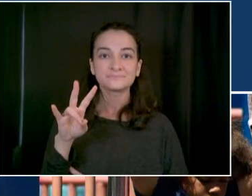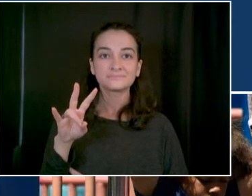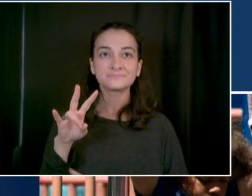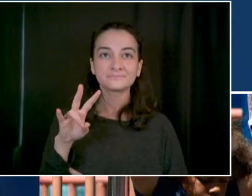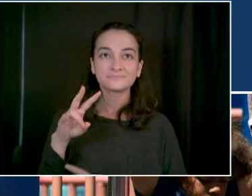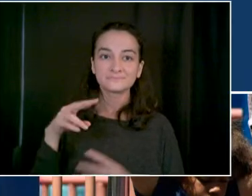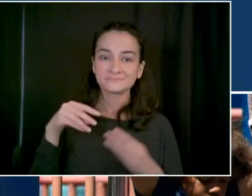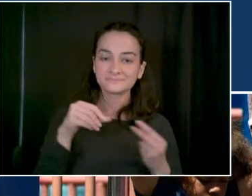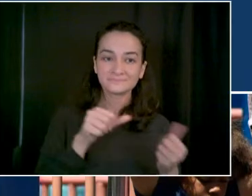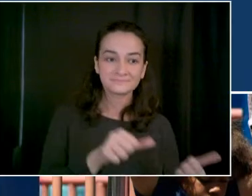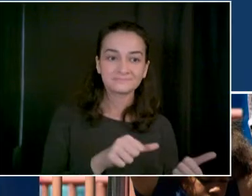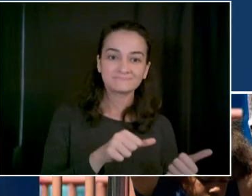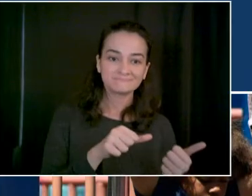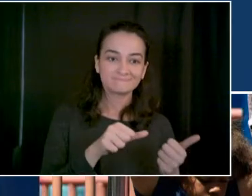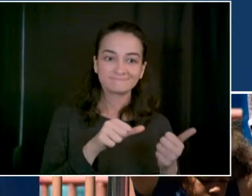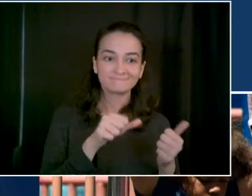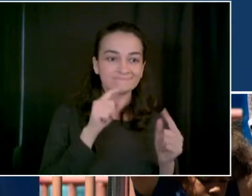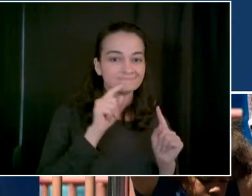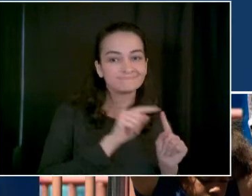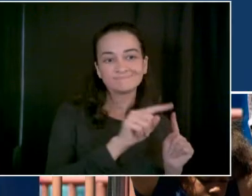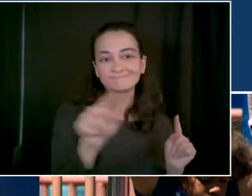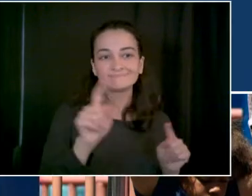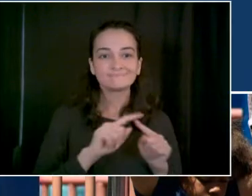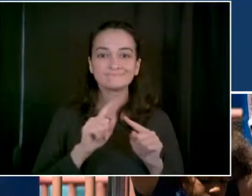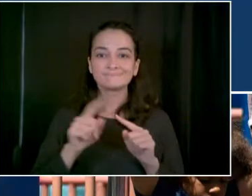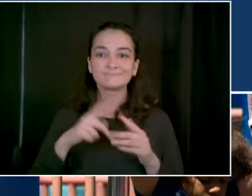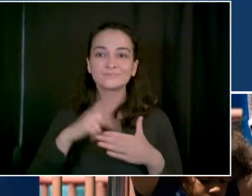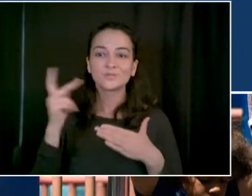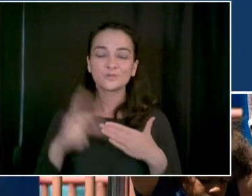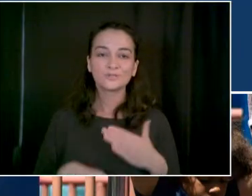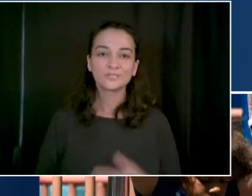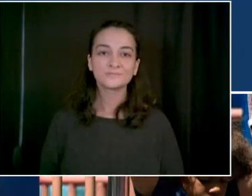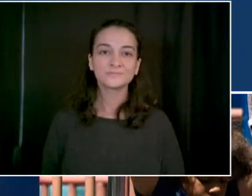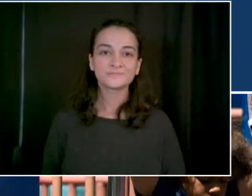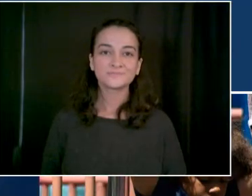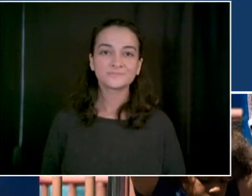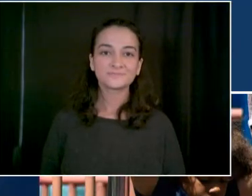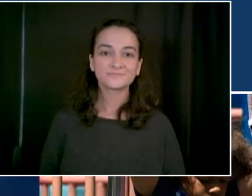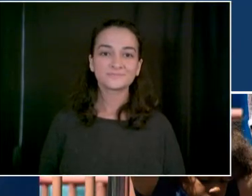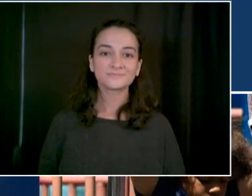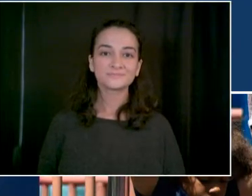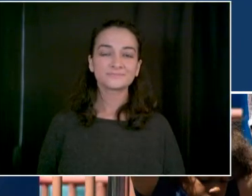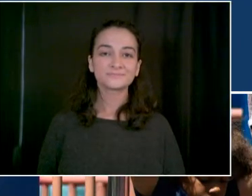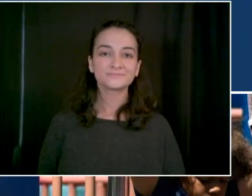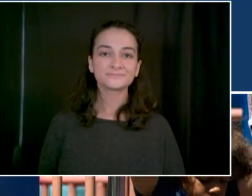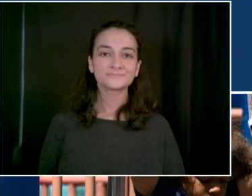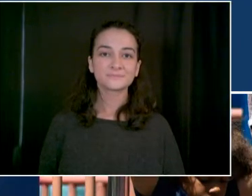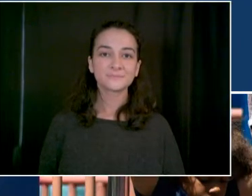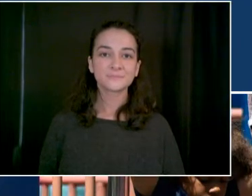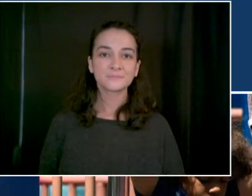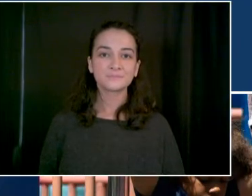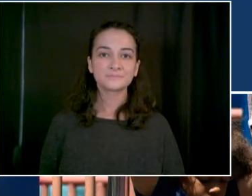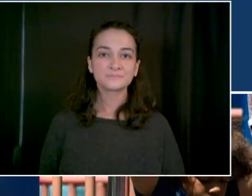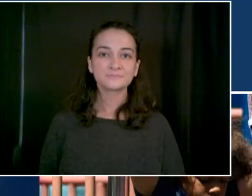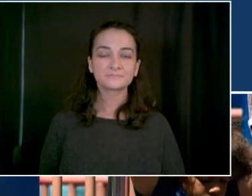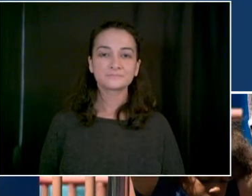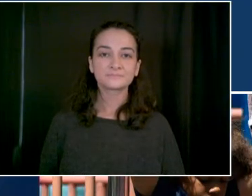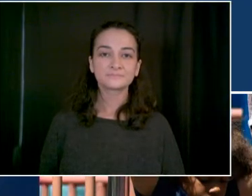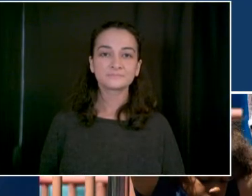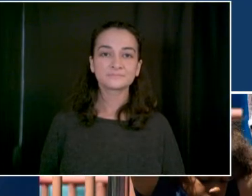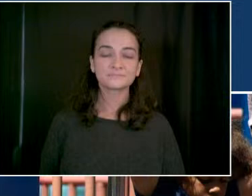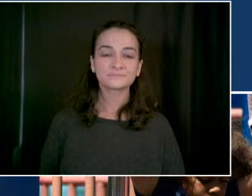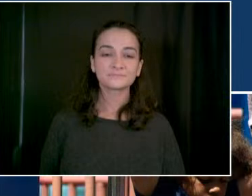million annually, and the public school students served by universal after